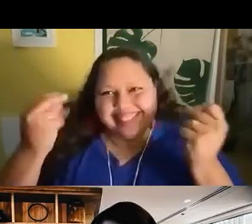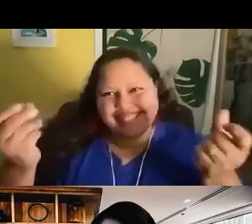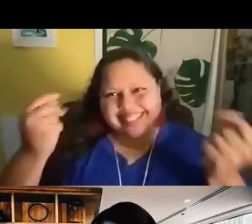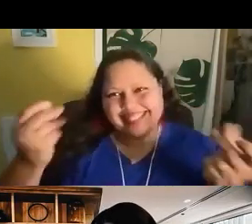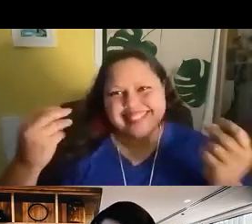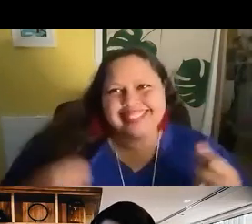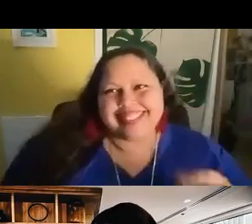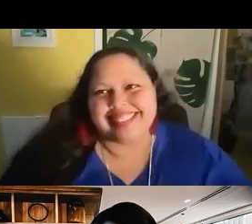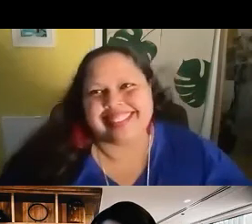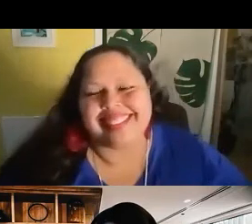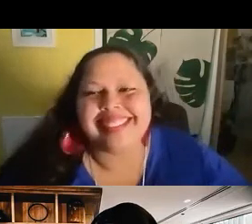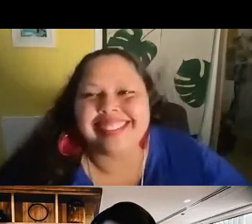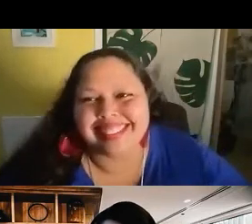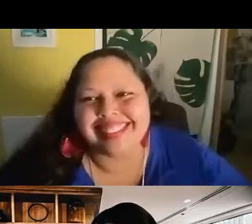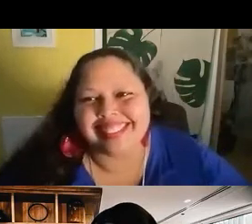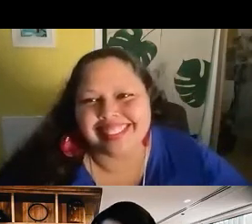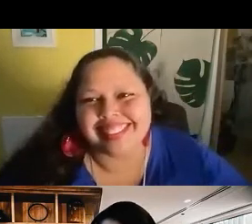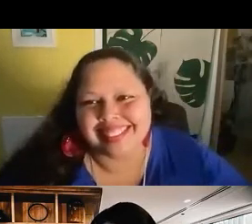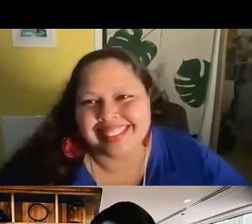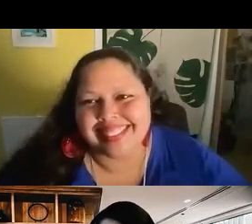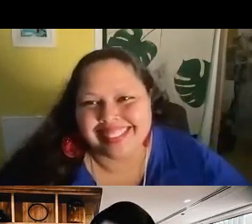I love shocking people